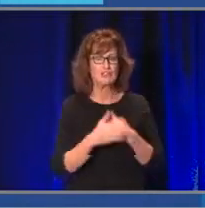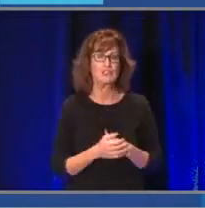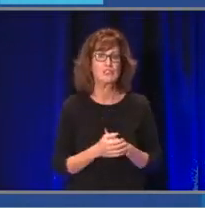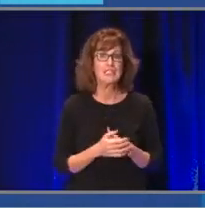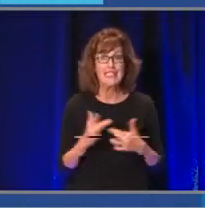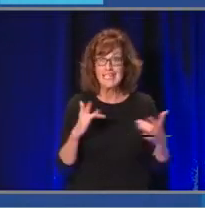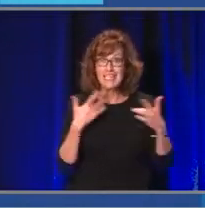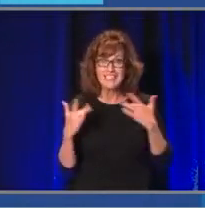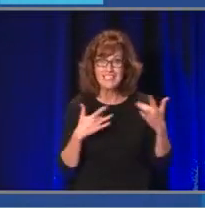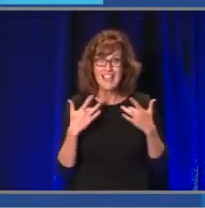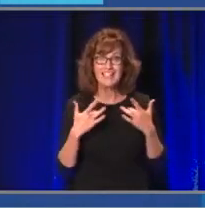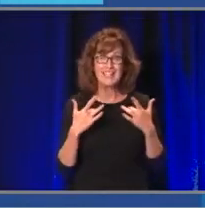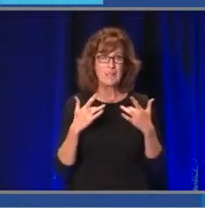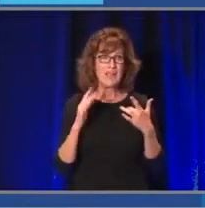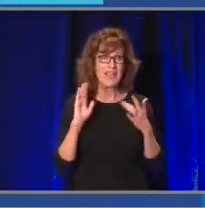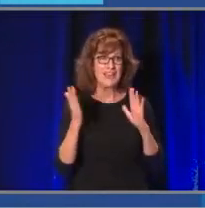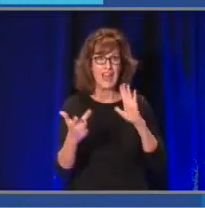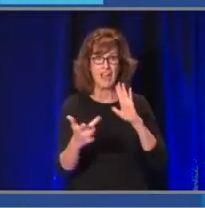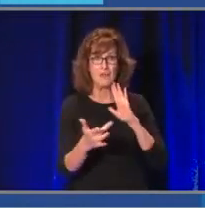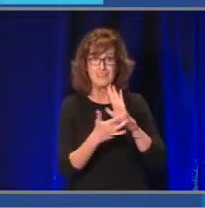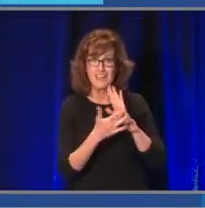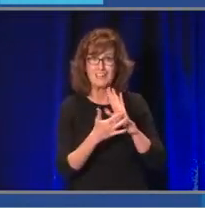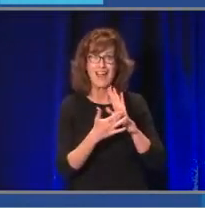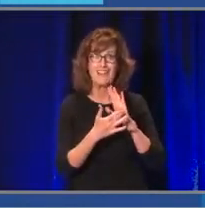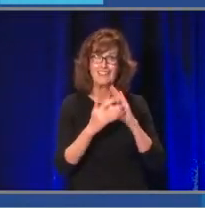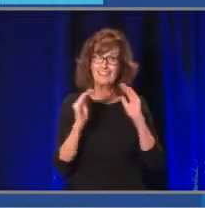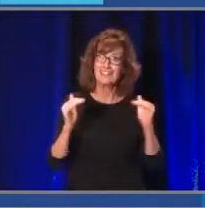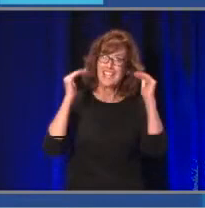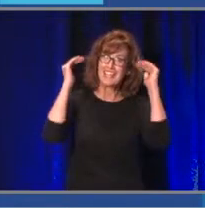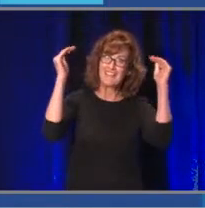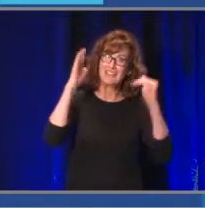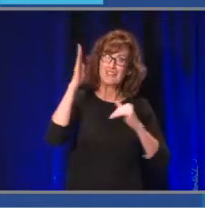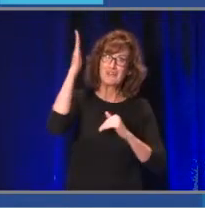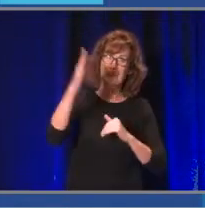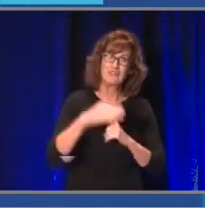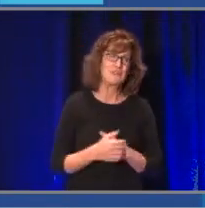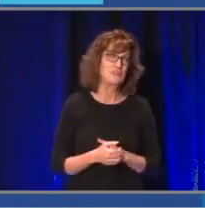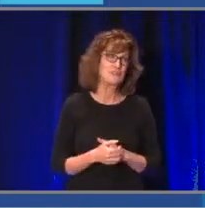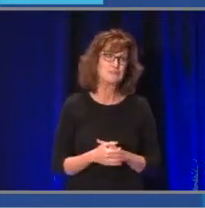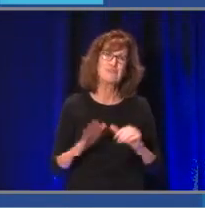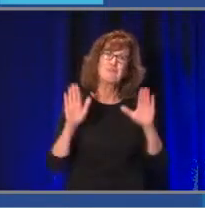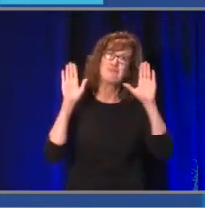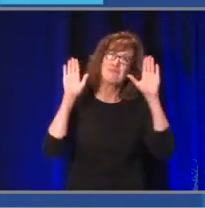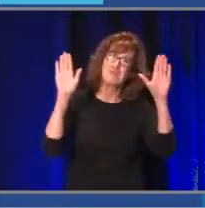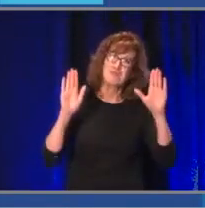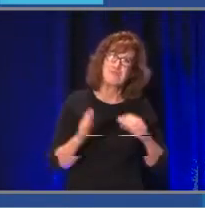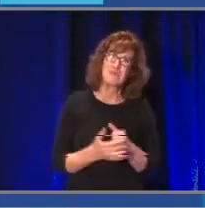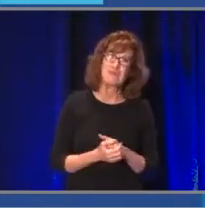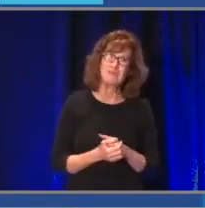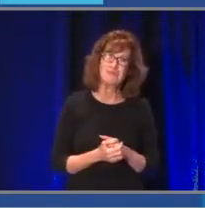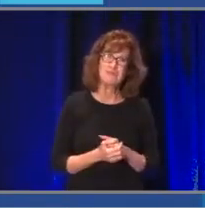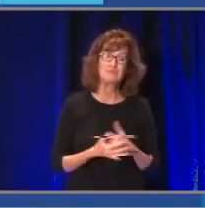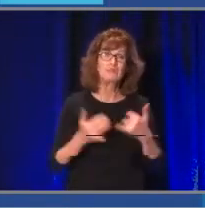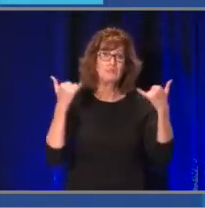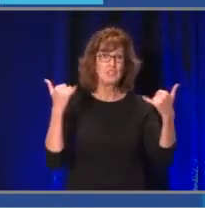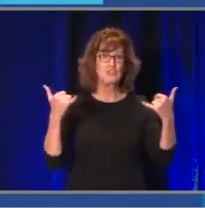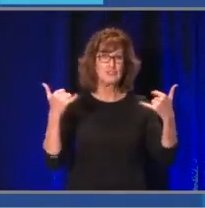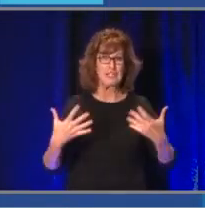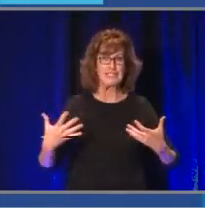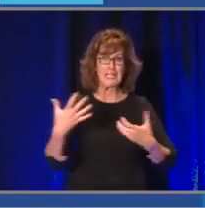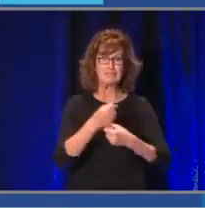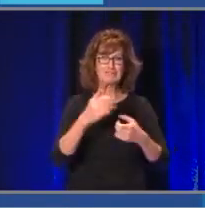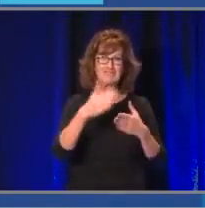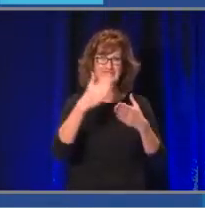have a future ahead. Yeah. Prostosome and other studies. Thank you. That's great. That is super. So we're gonna wrap this